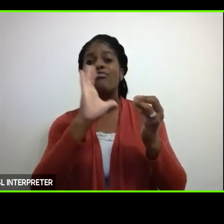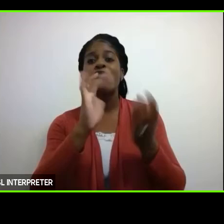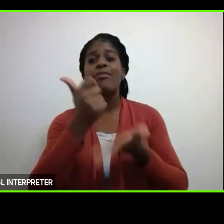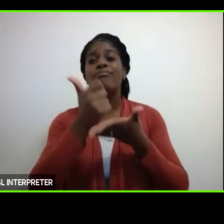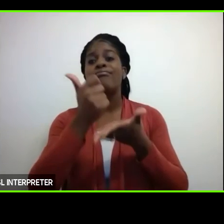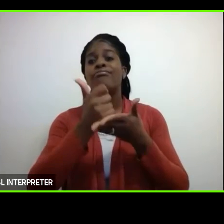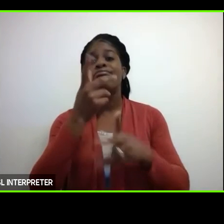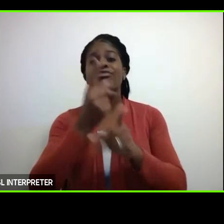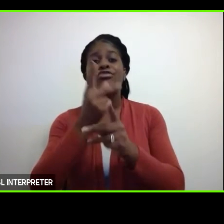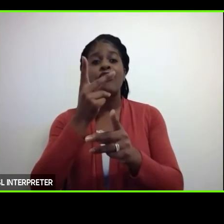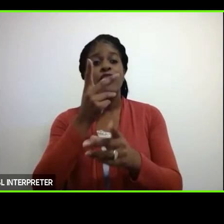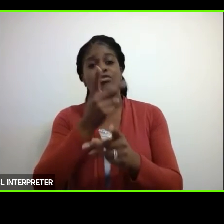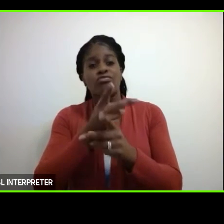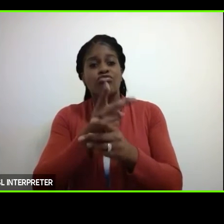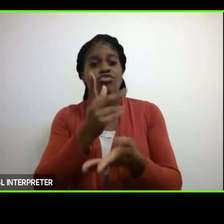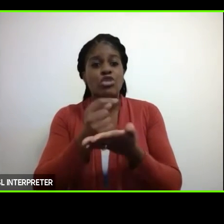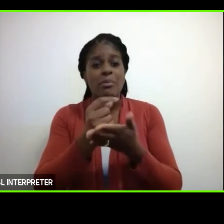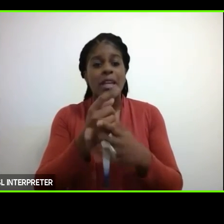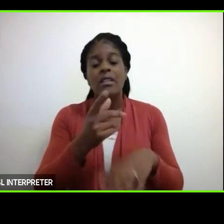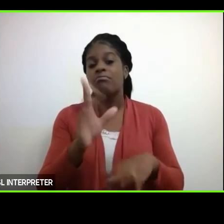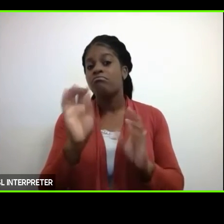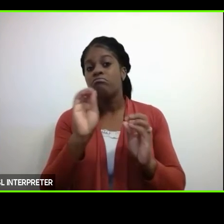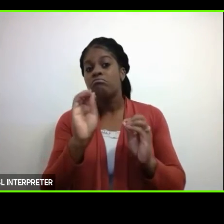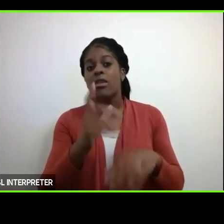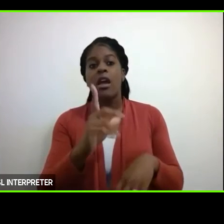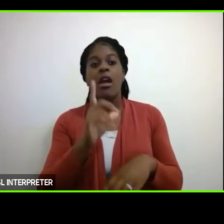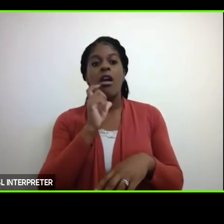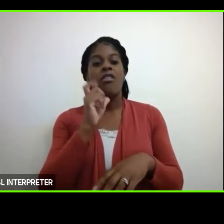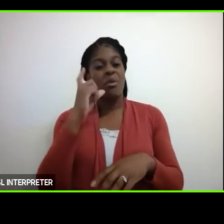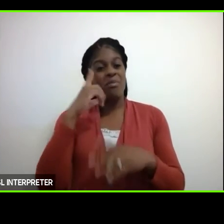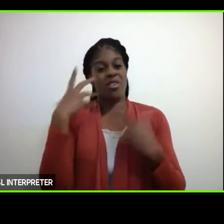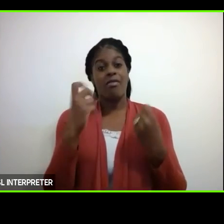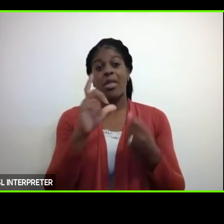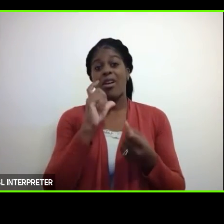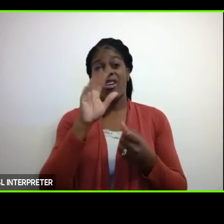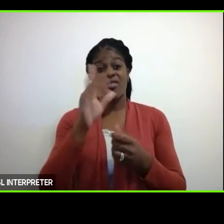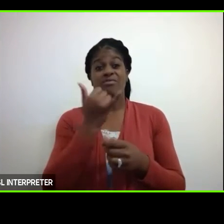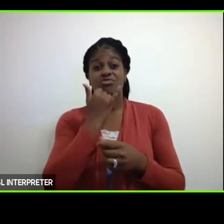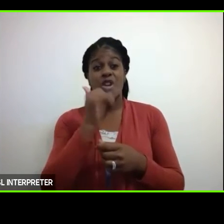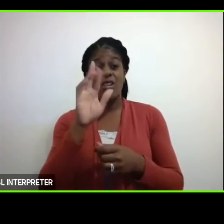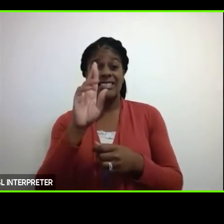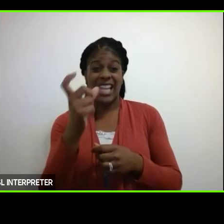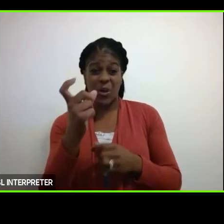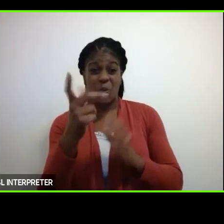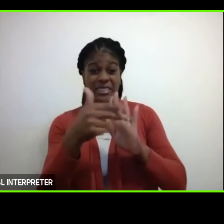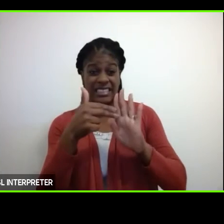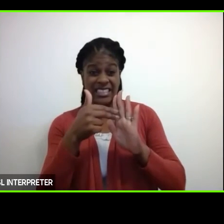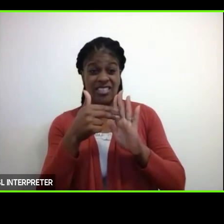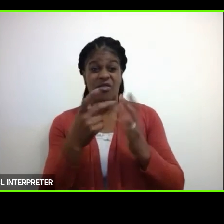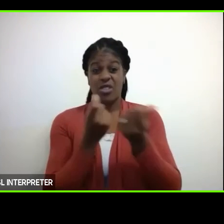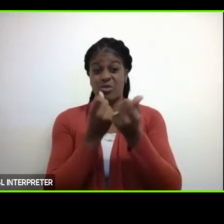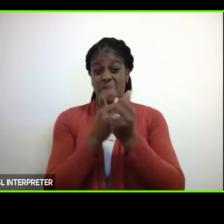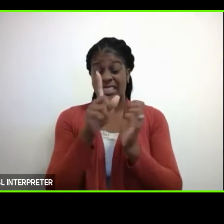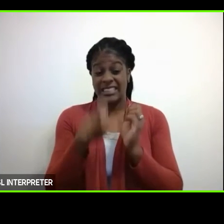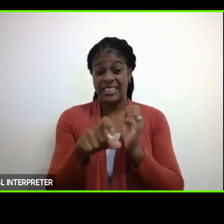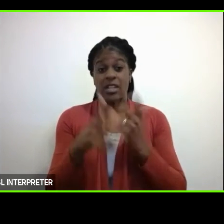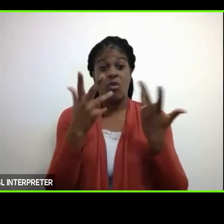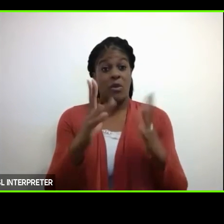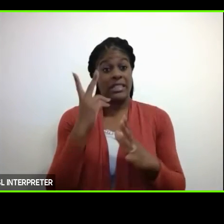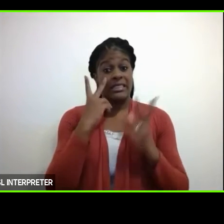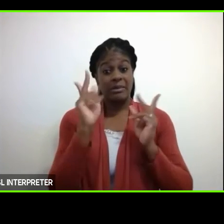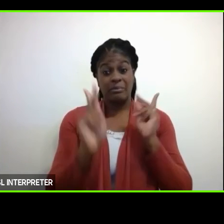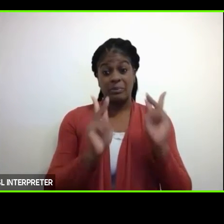health services or do not get the correct diagnosis for the support that they need. I have seen those